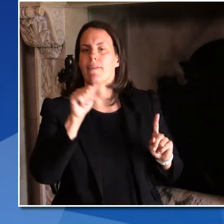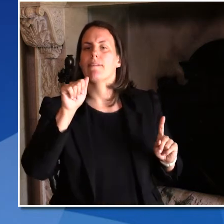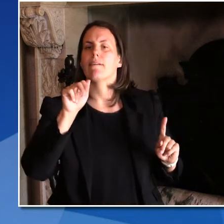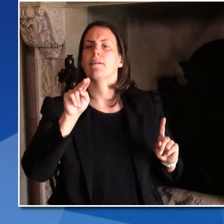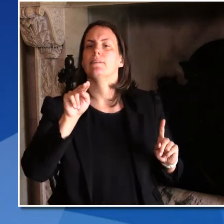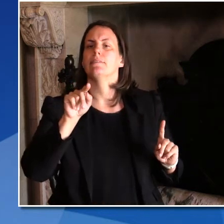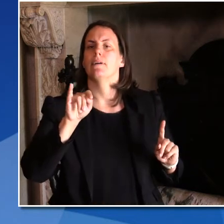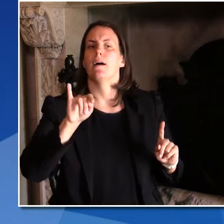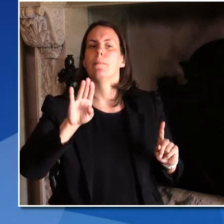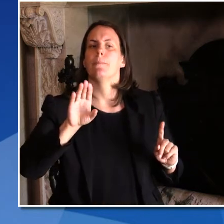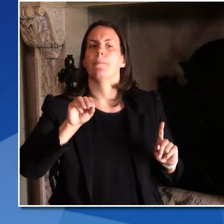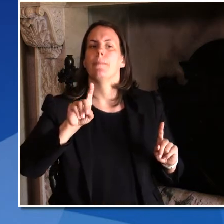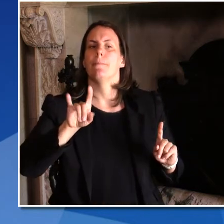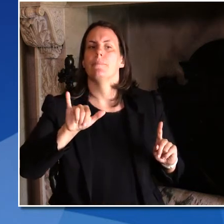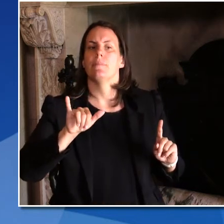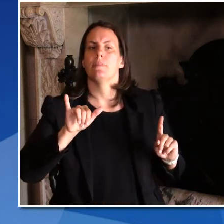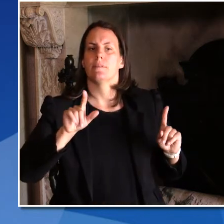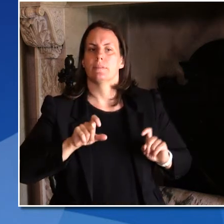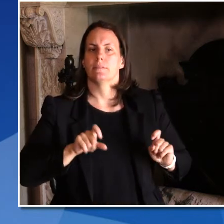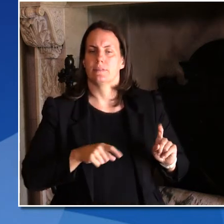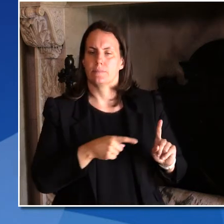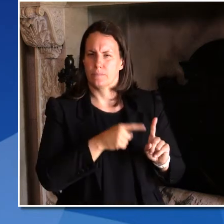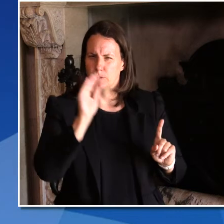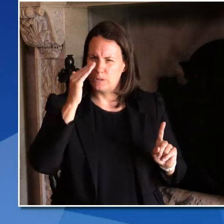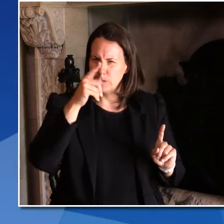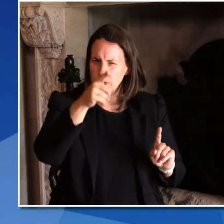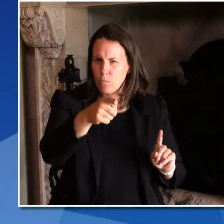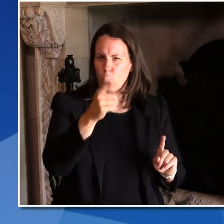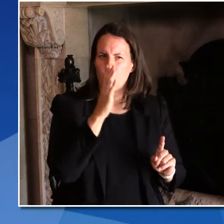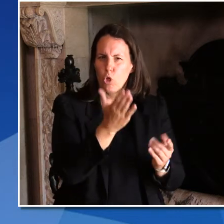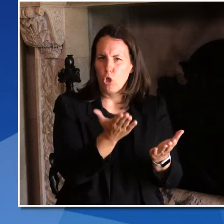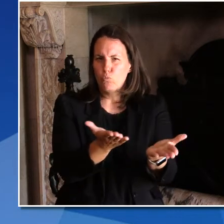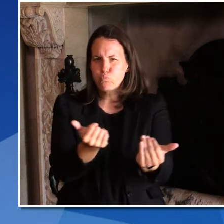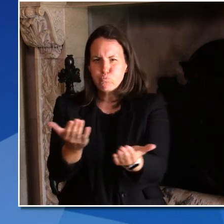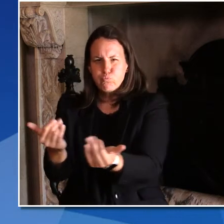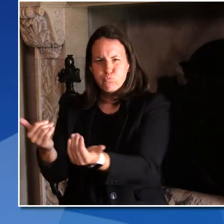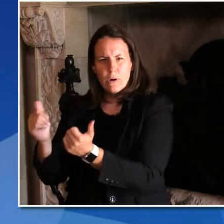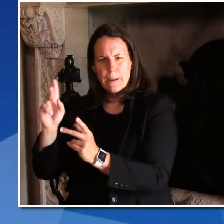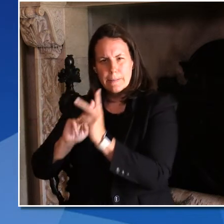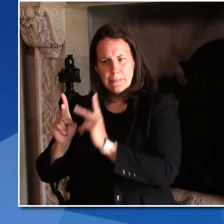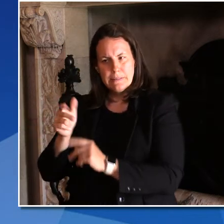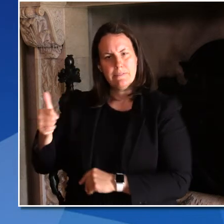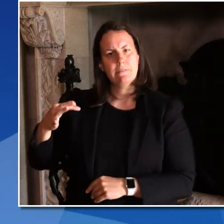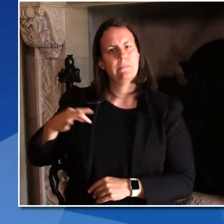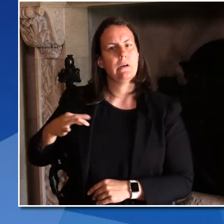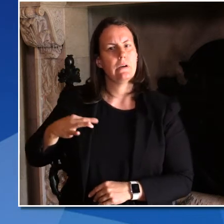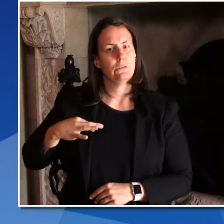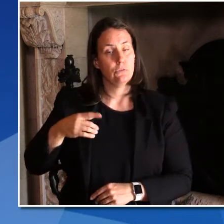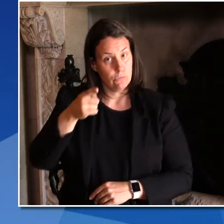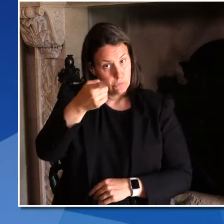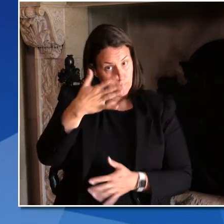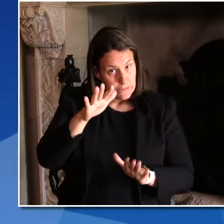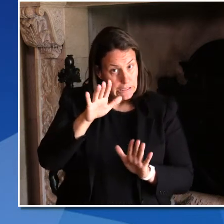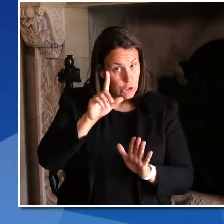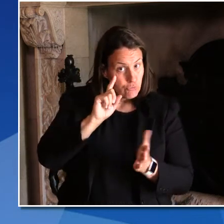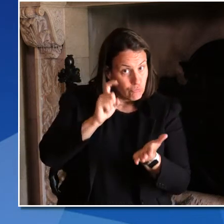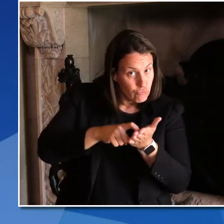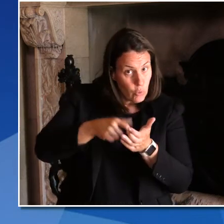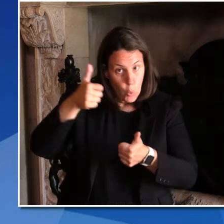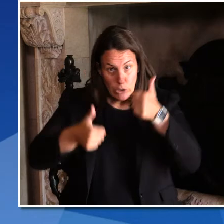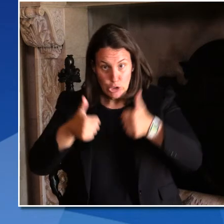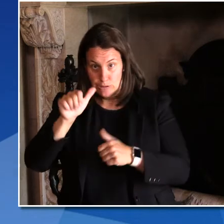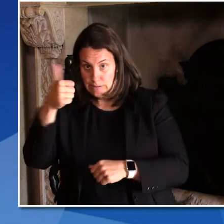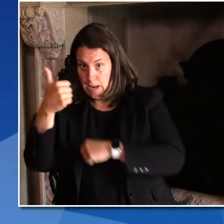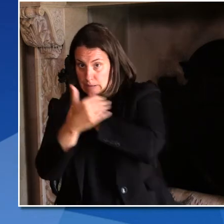be recruiting volunteers in 10 counties throughout Wisconsin. Wanted to know if you've chosen those 10 counties and if it's going to be